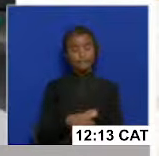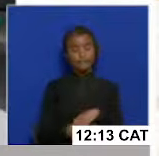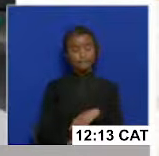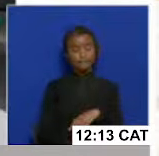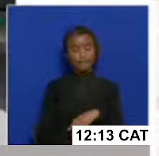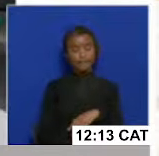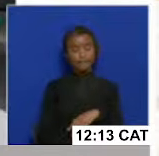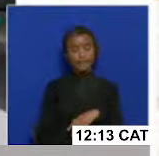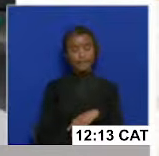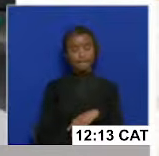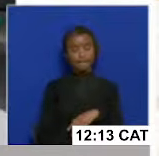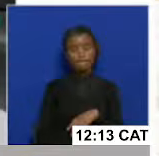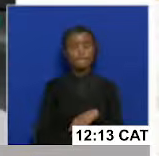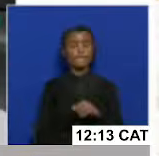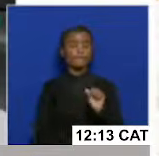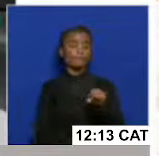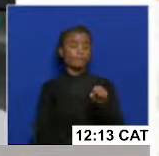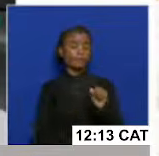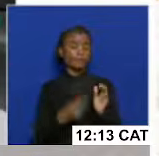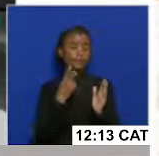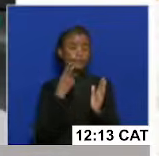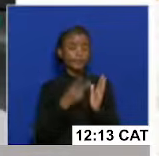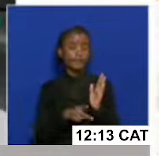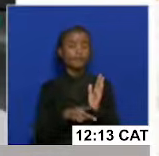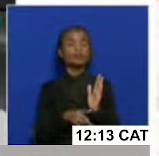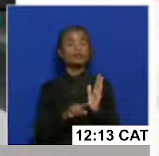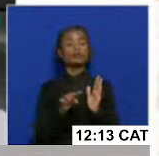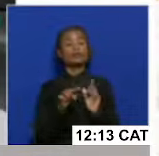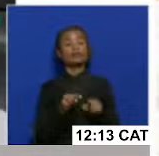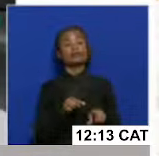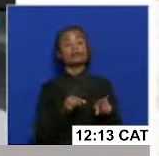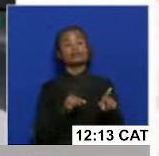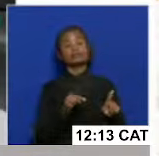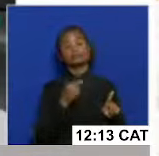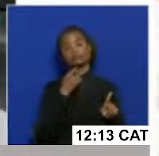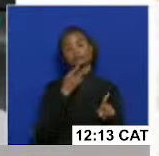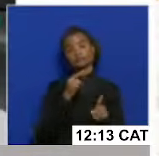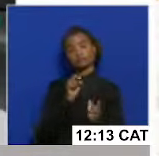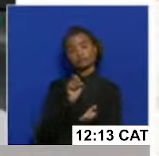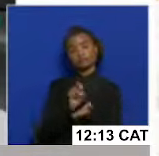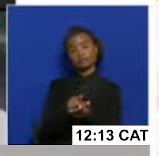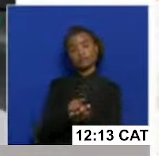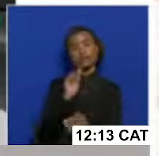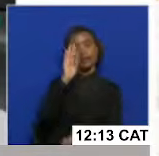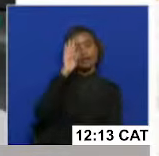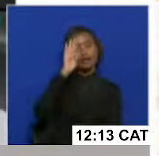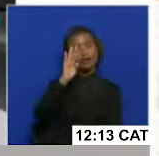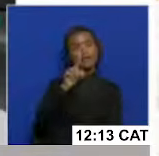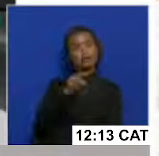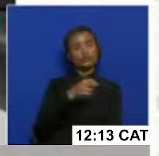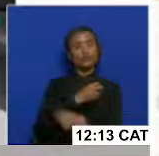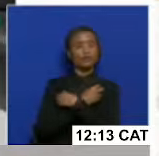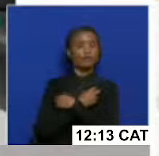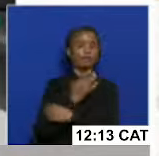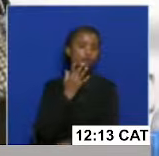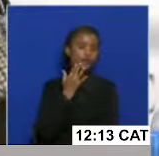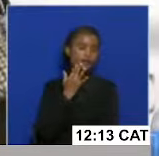Yes, I see. There. Officer Stoll says to you, "Hi, when are you off?" This is at 12:36.